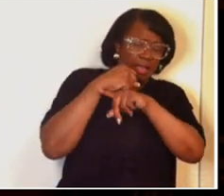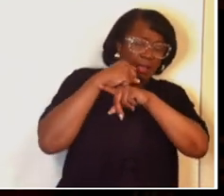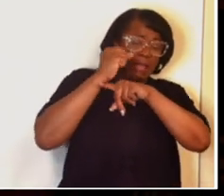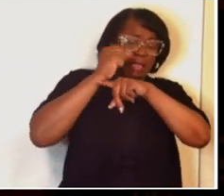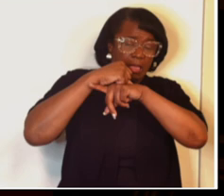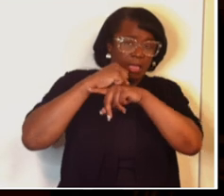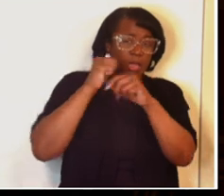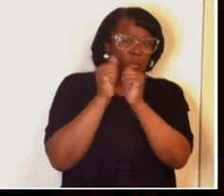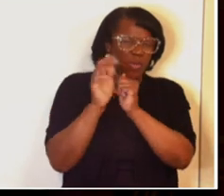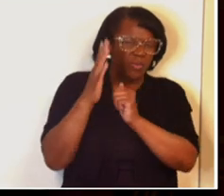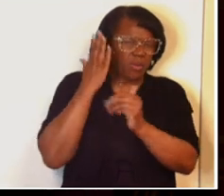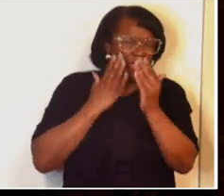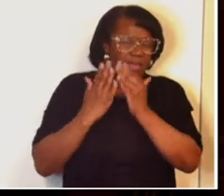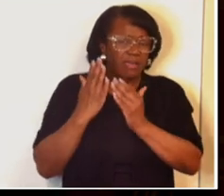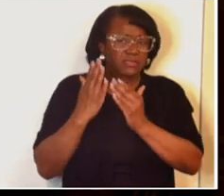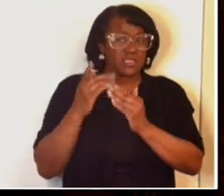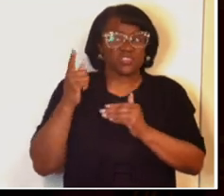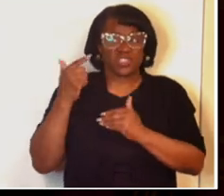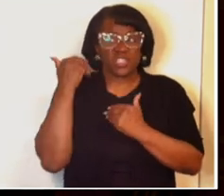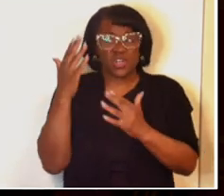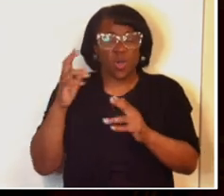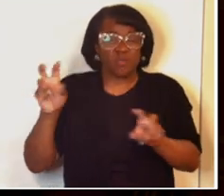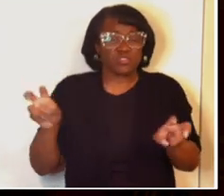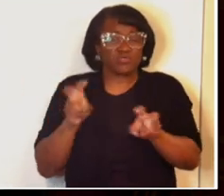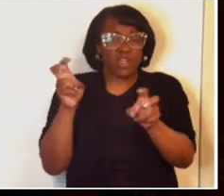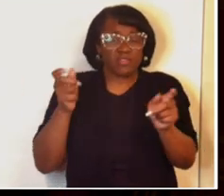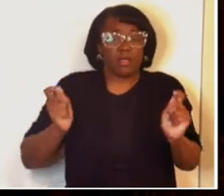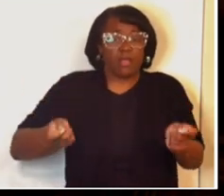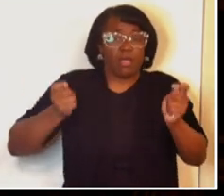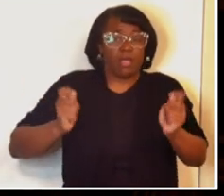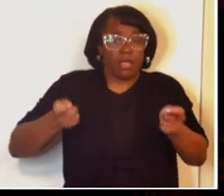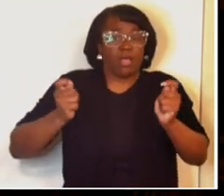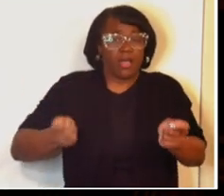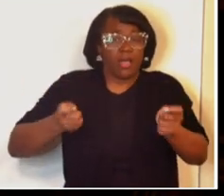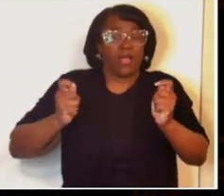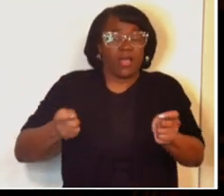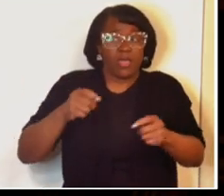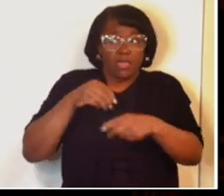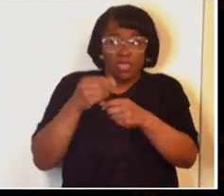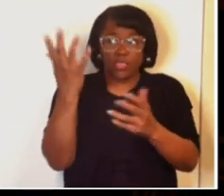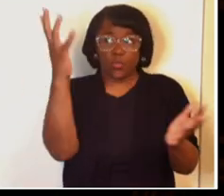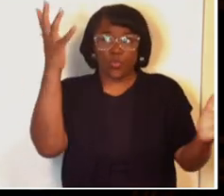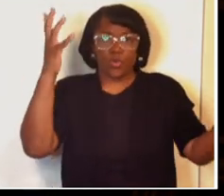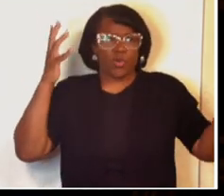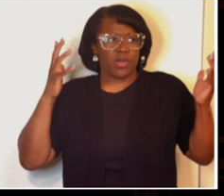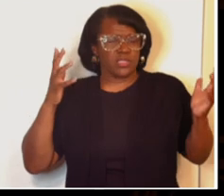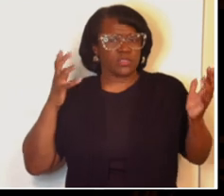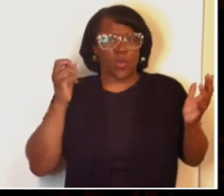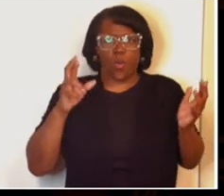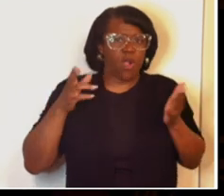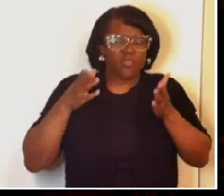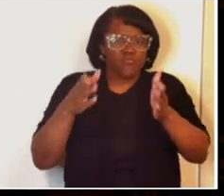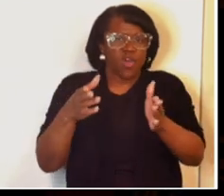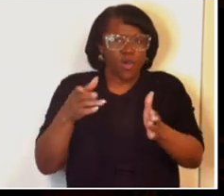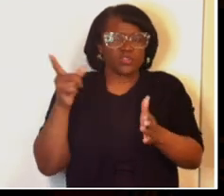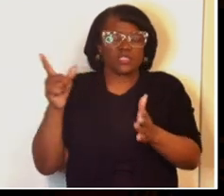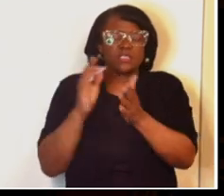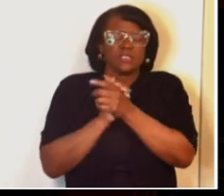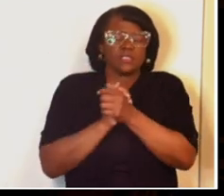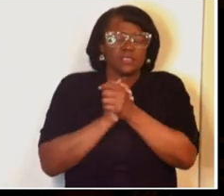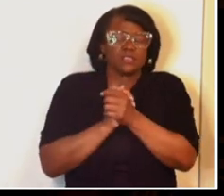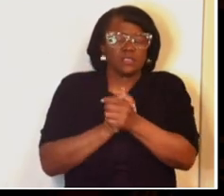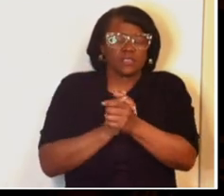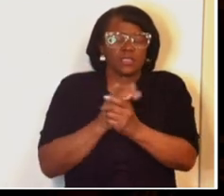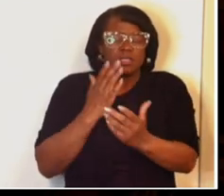tell how long they traveled, if they were still in the woods or on a dirt road, but she prayed they would reach their destination